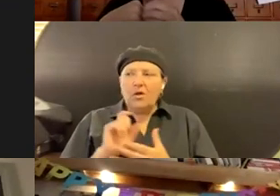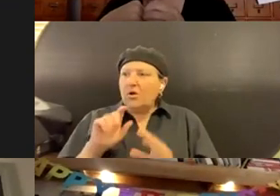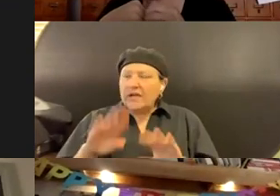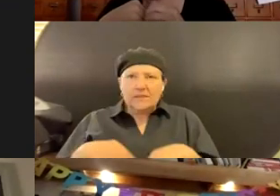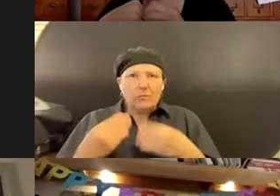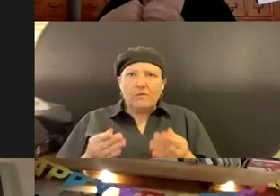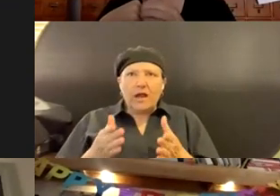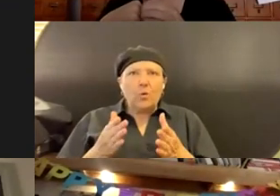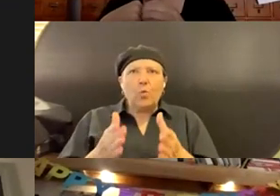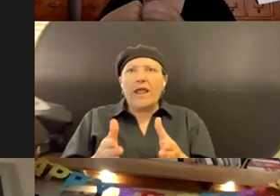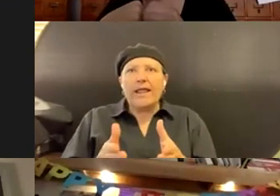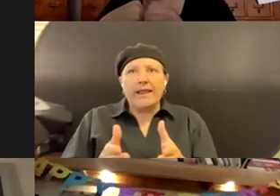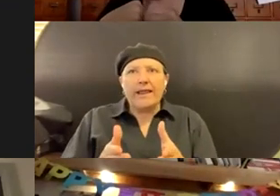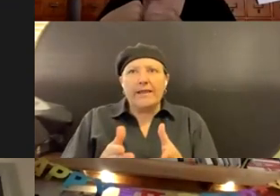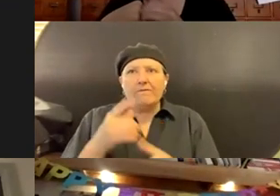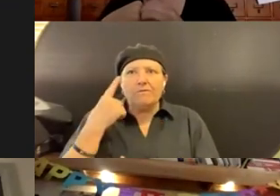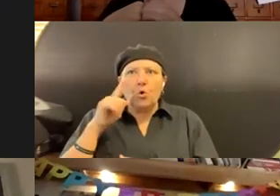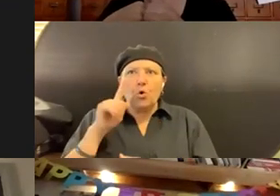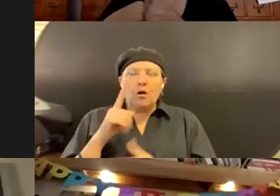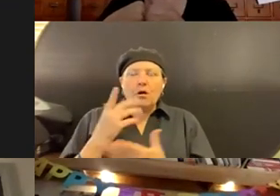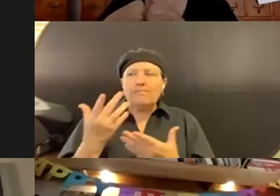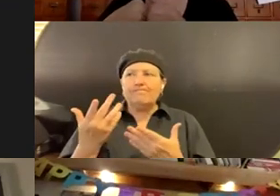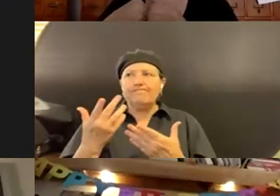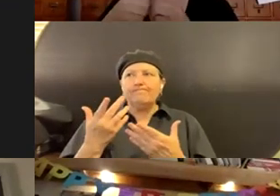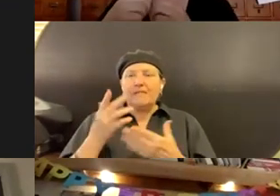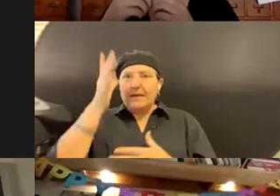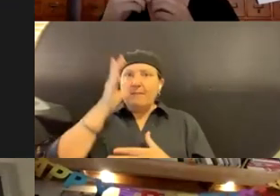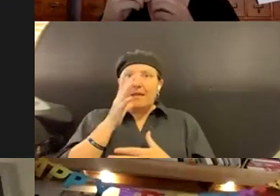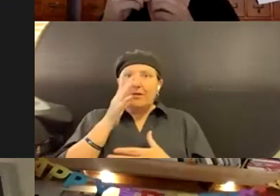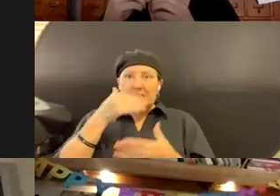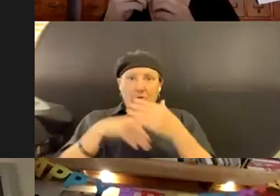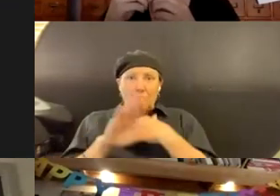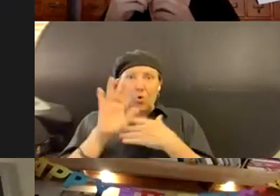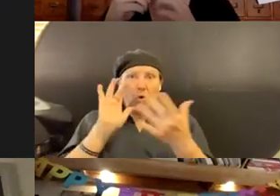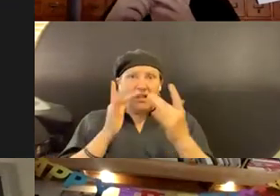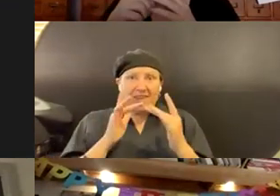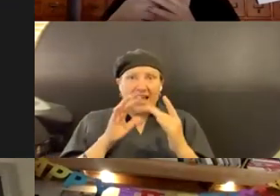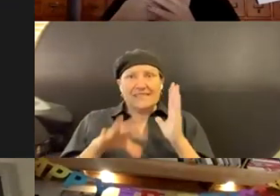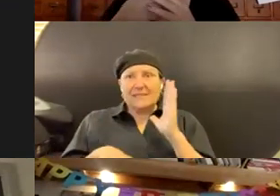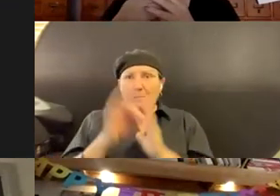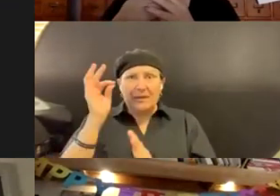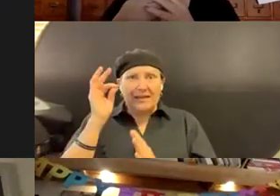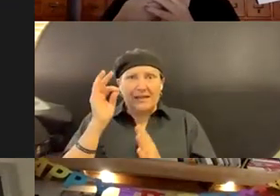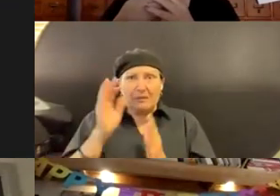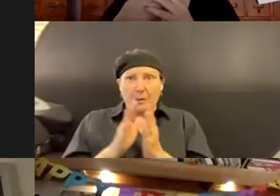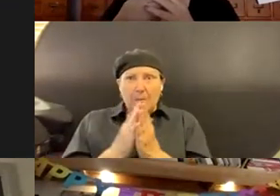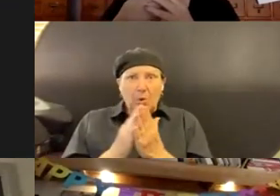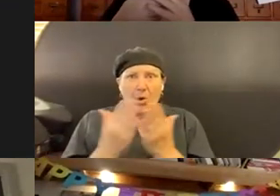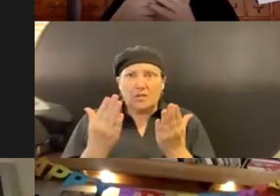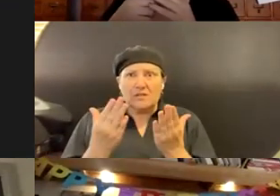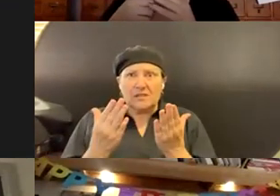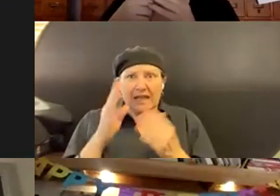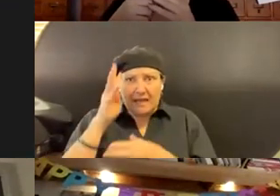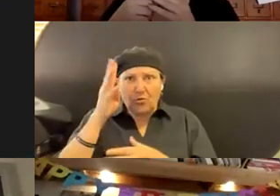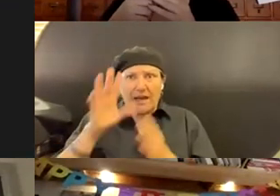like, of having parents go online to pick the books and then create like a pickup structure. At this point, we don't